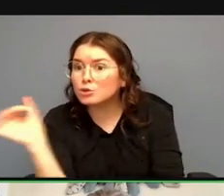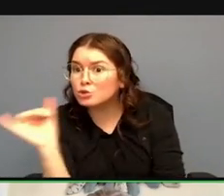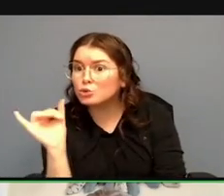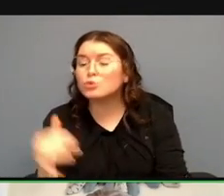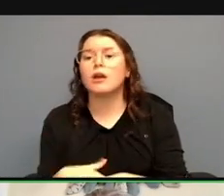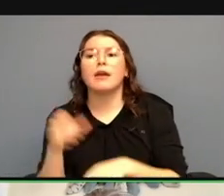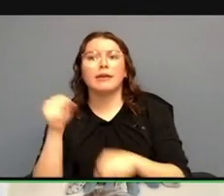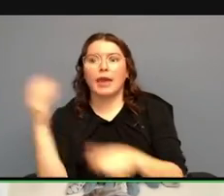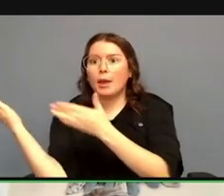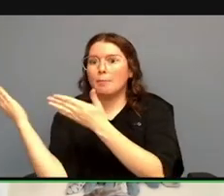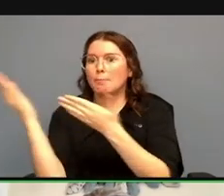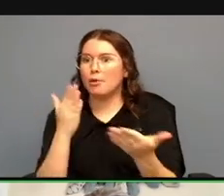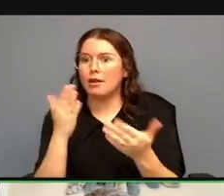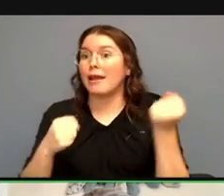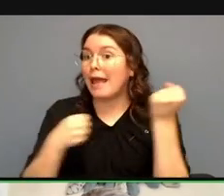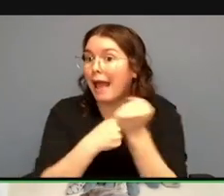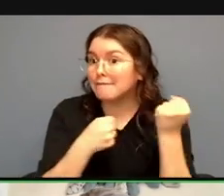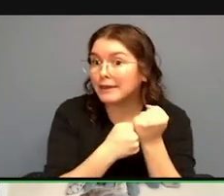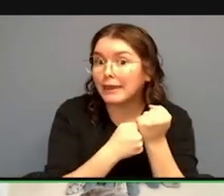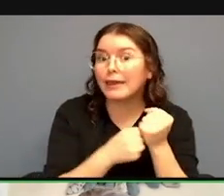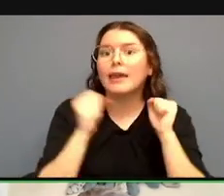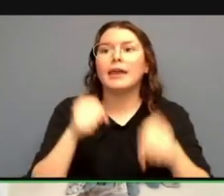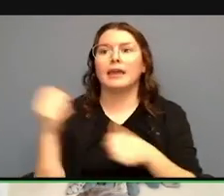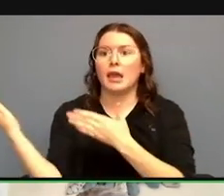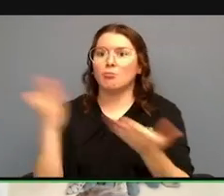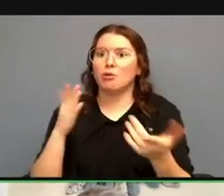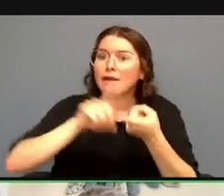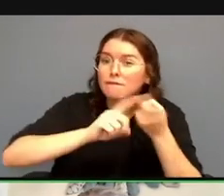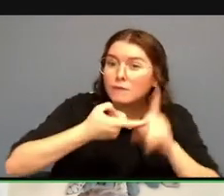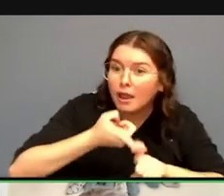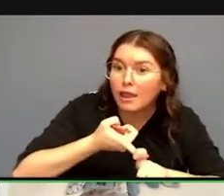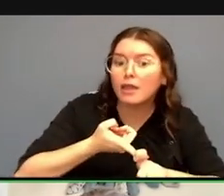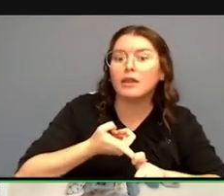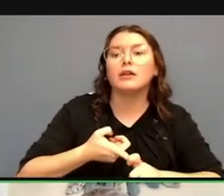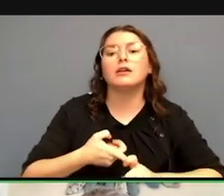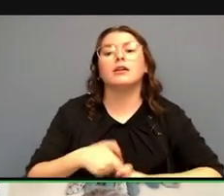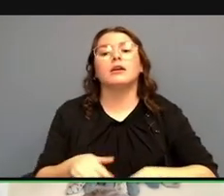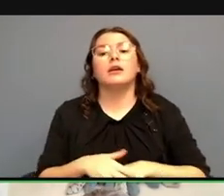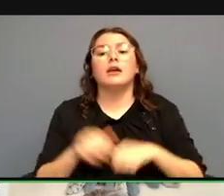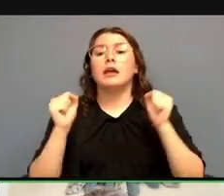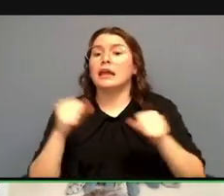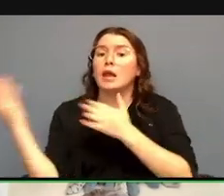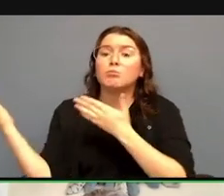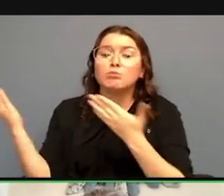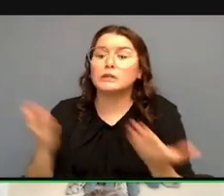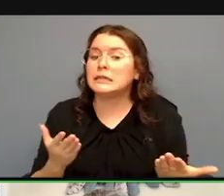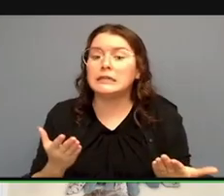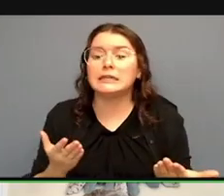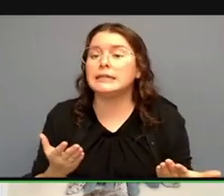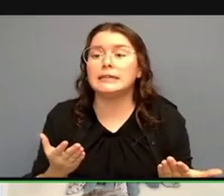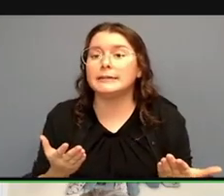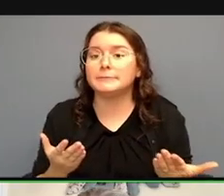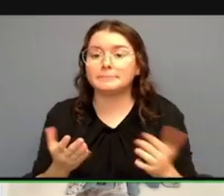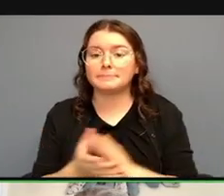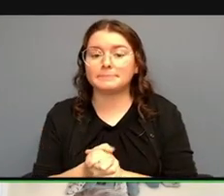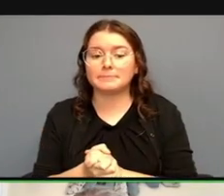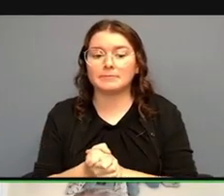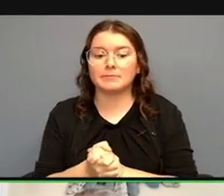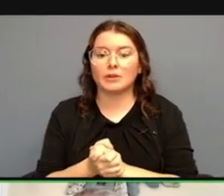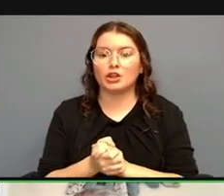can bring an advocate. You can bring a friend. You can bring a